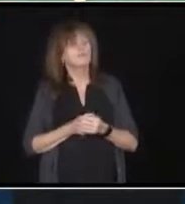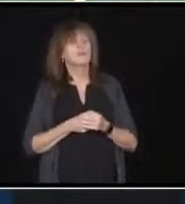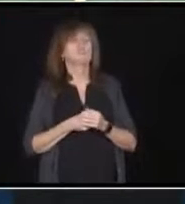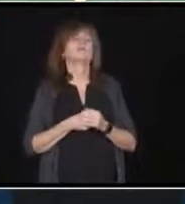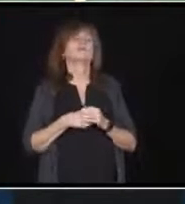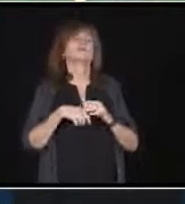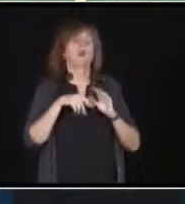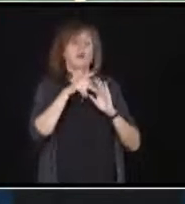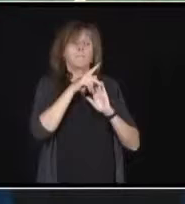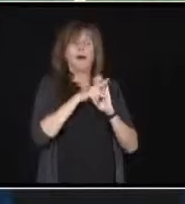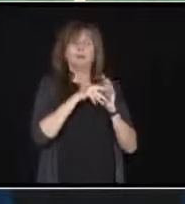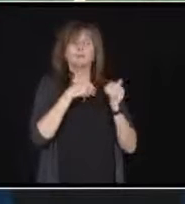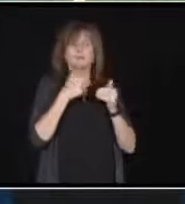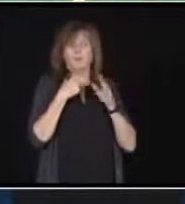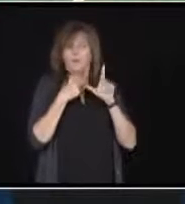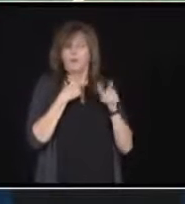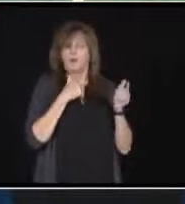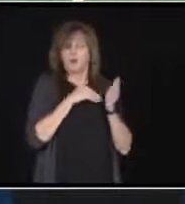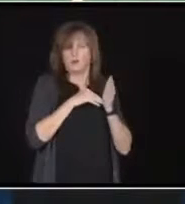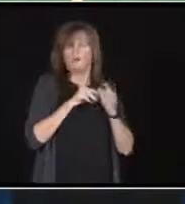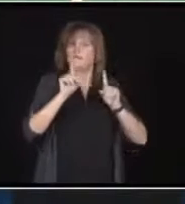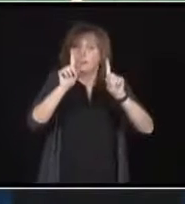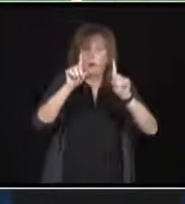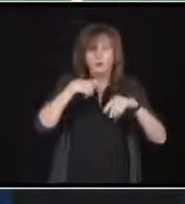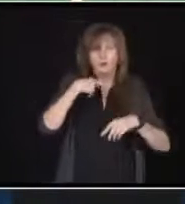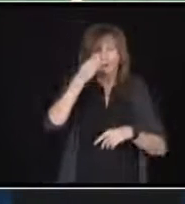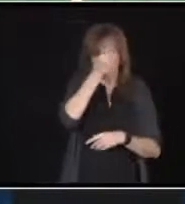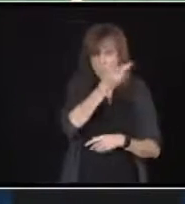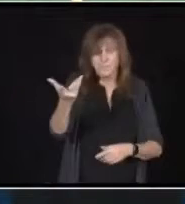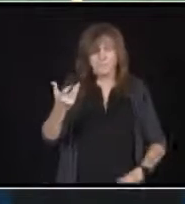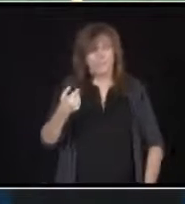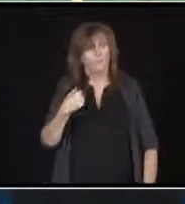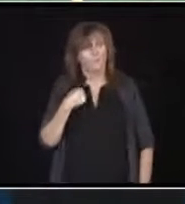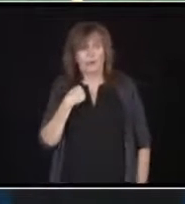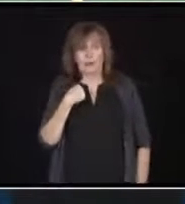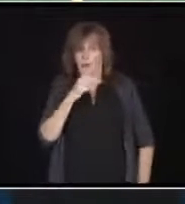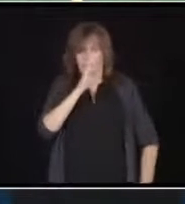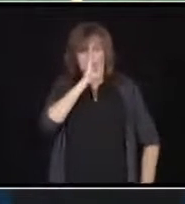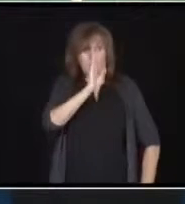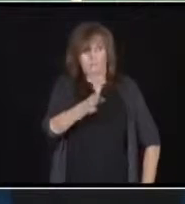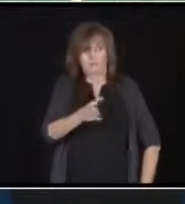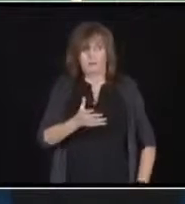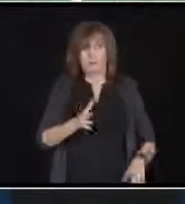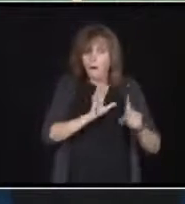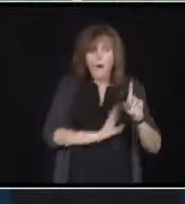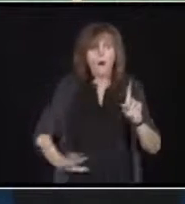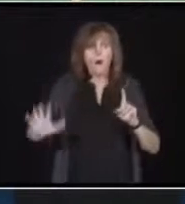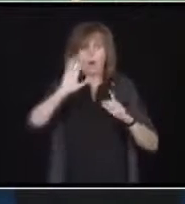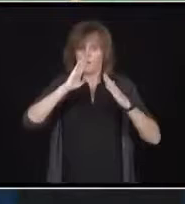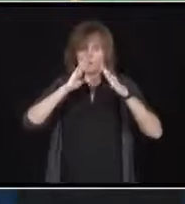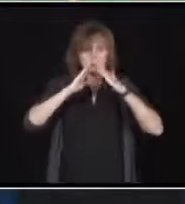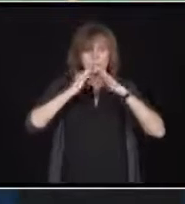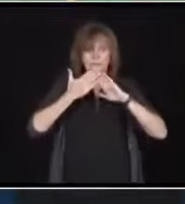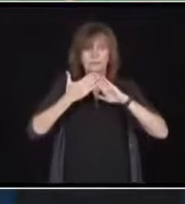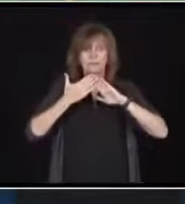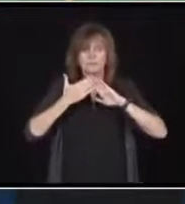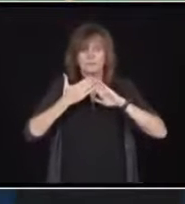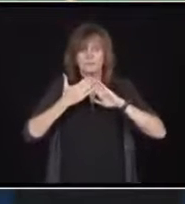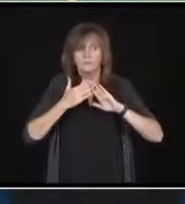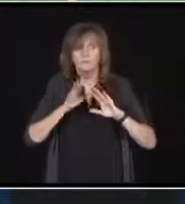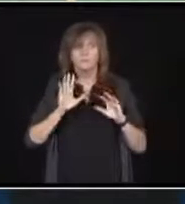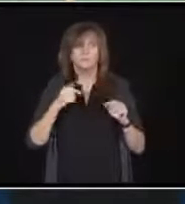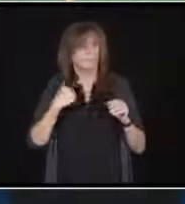just want to remind Toronto, and very frank, all the municipalities, and I appreciate all the